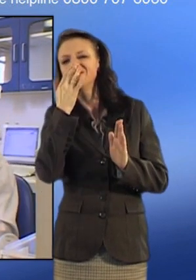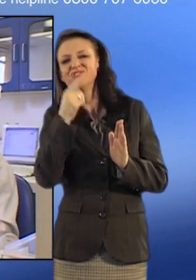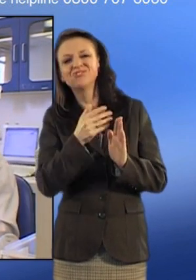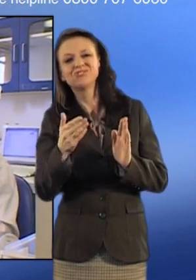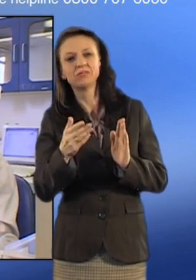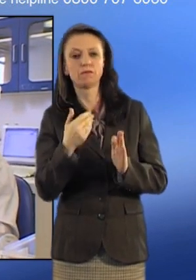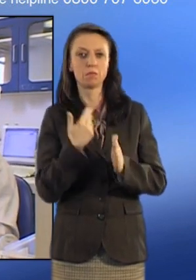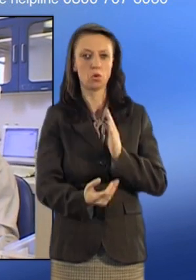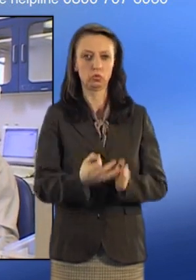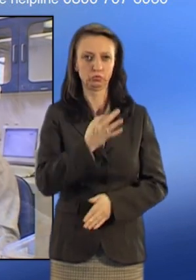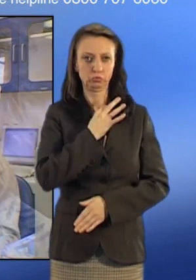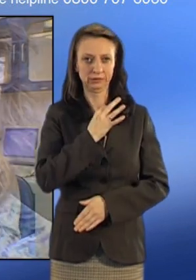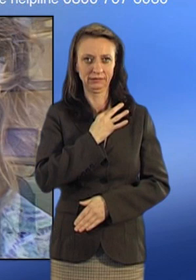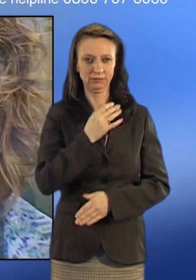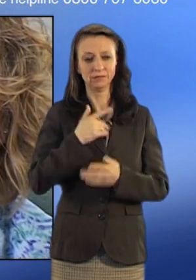and 69.